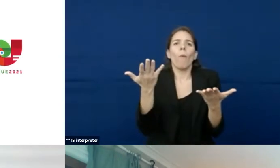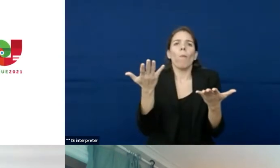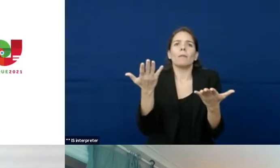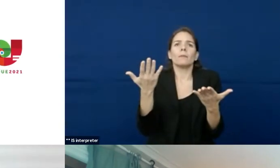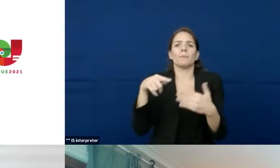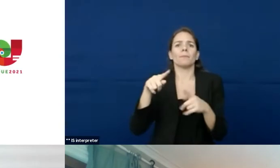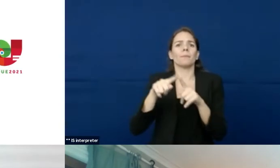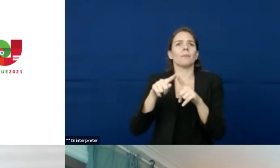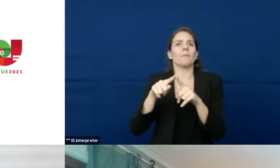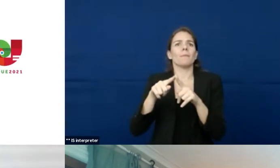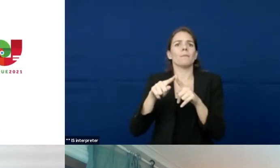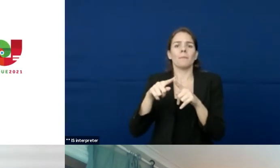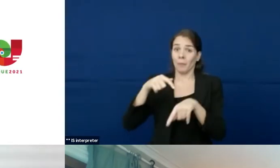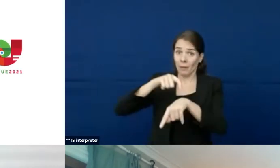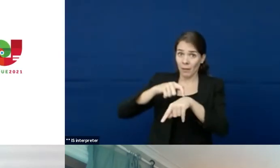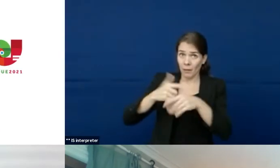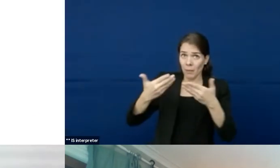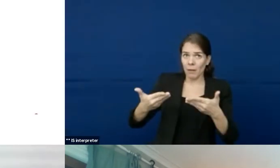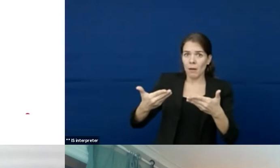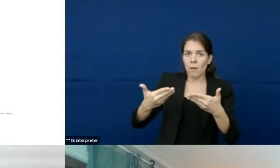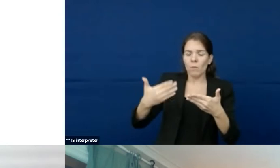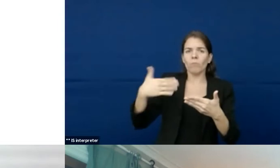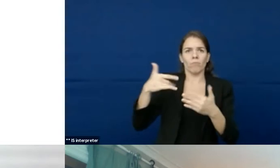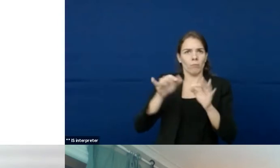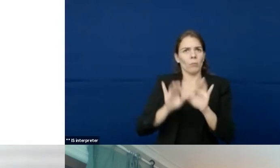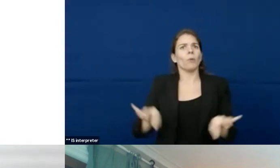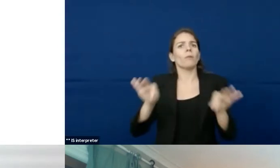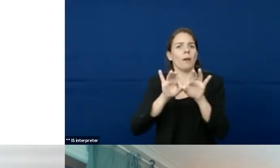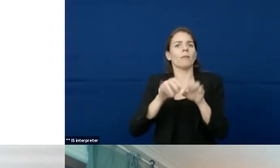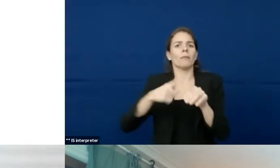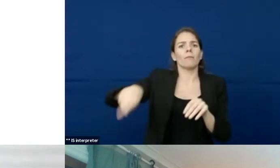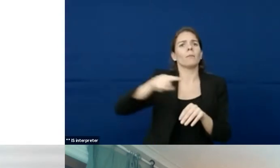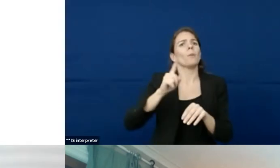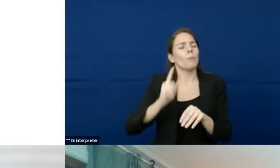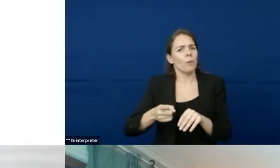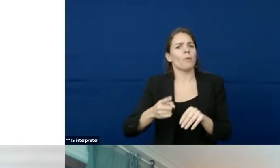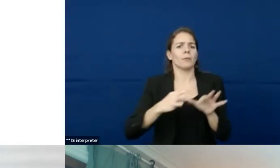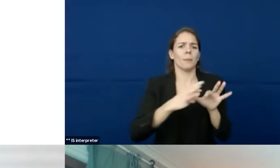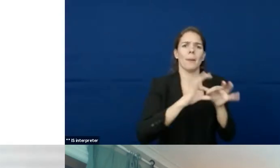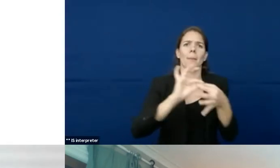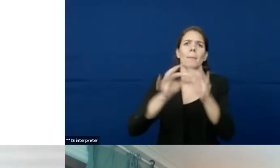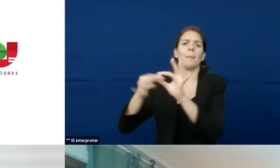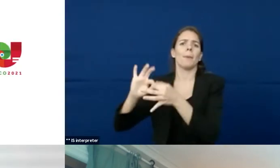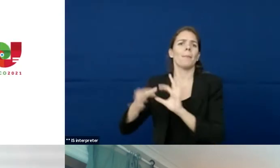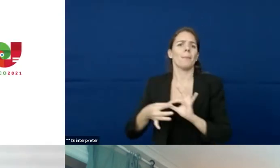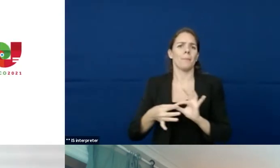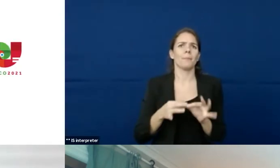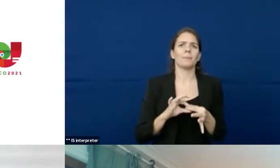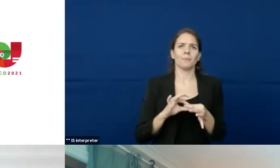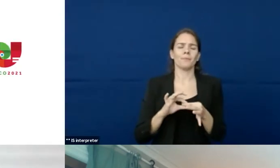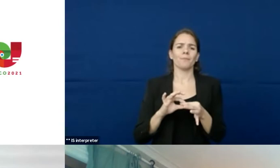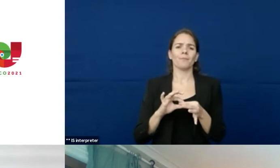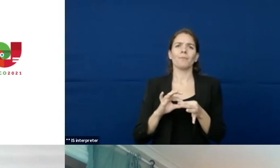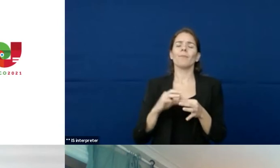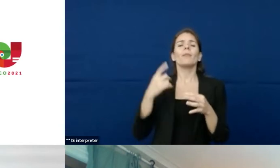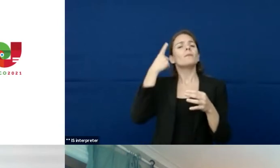women and girls, and how important it is to have political will at the highest level to achieve this kind of